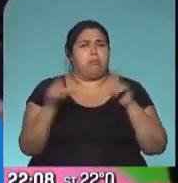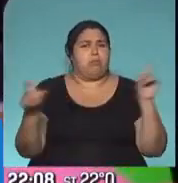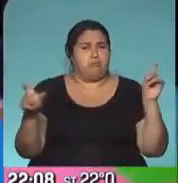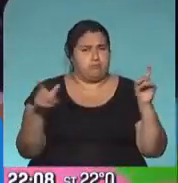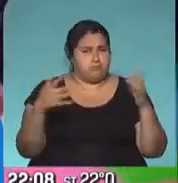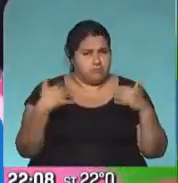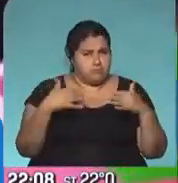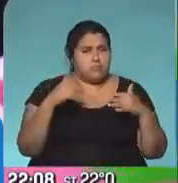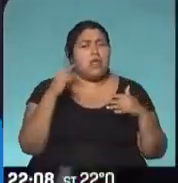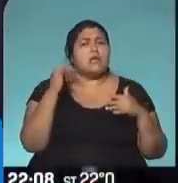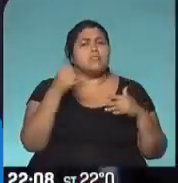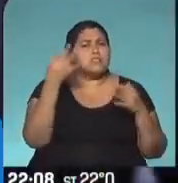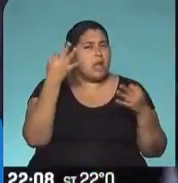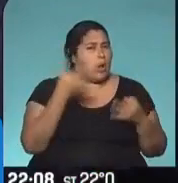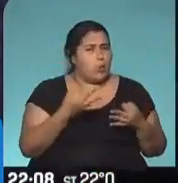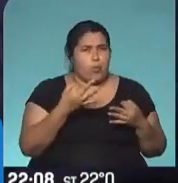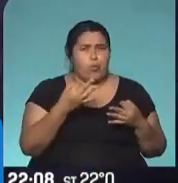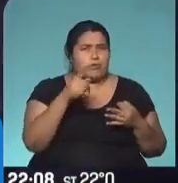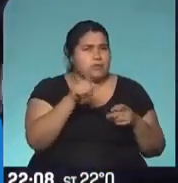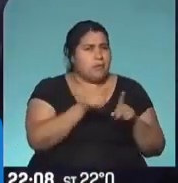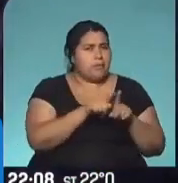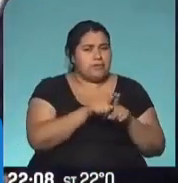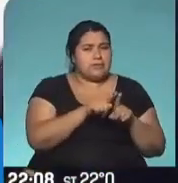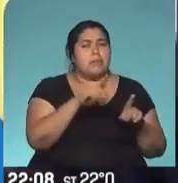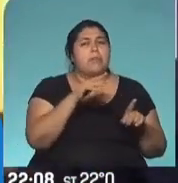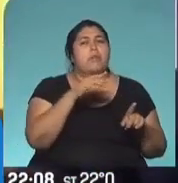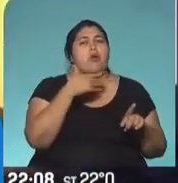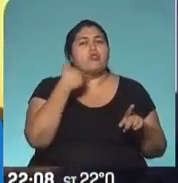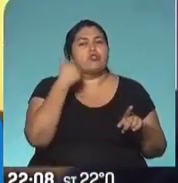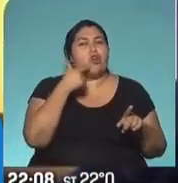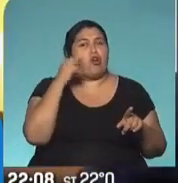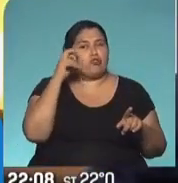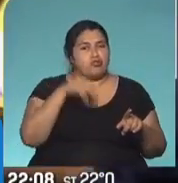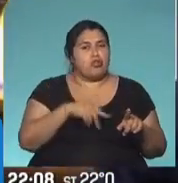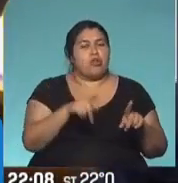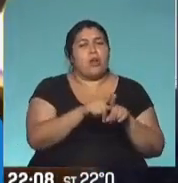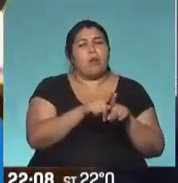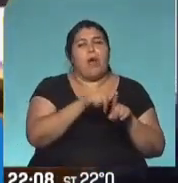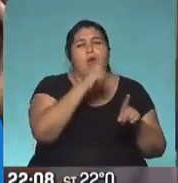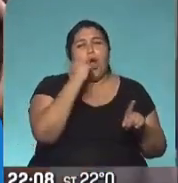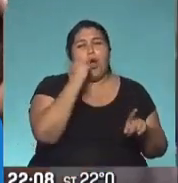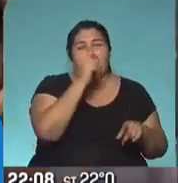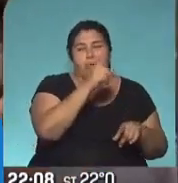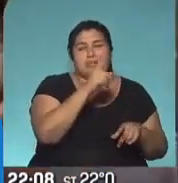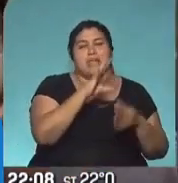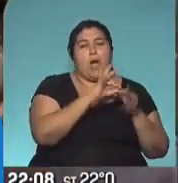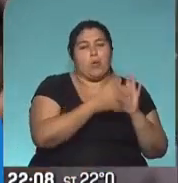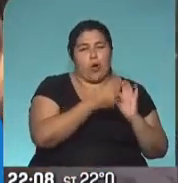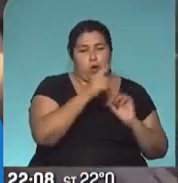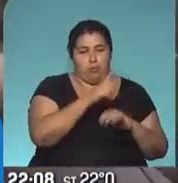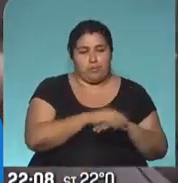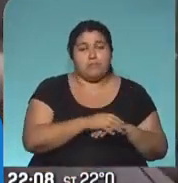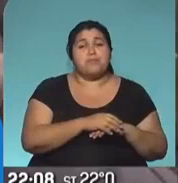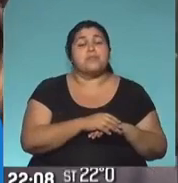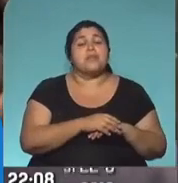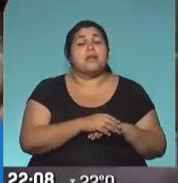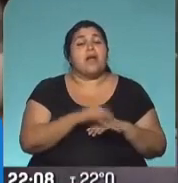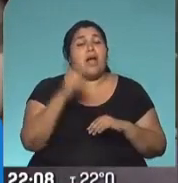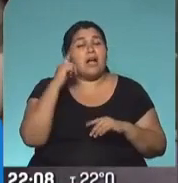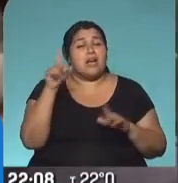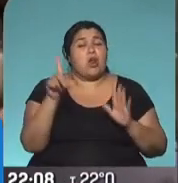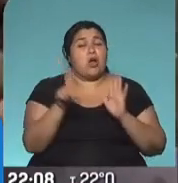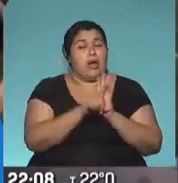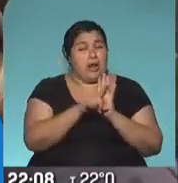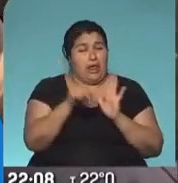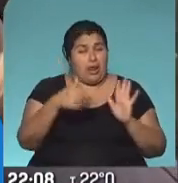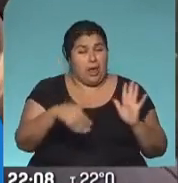con toda probabilidad los mismos que Johnson cerró con los europeos en octubre. So I think the withdrawal bill will be passed very